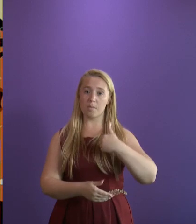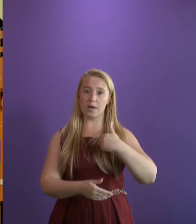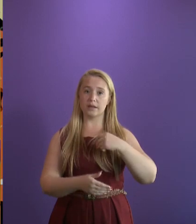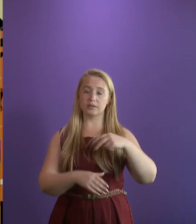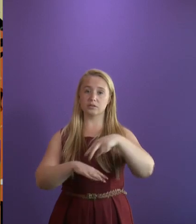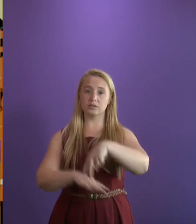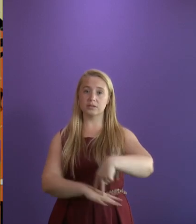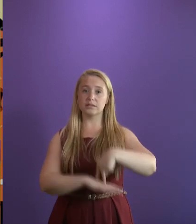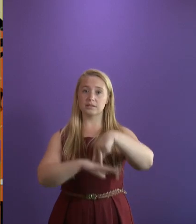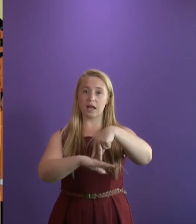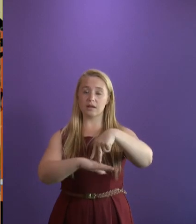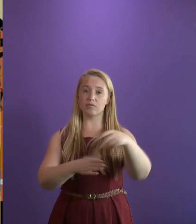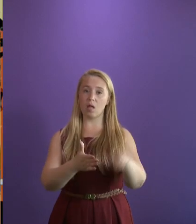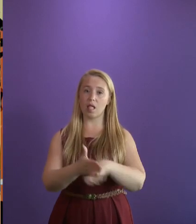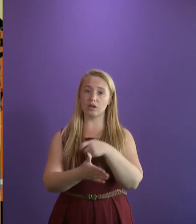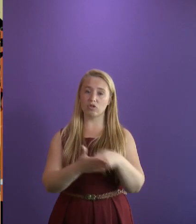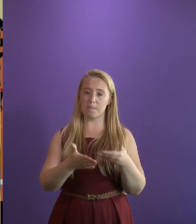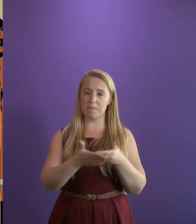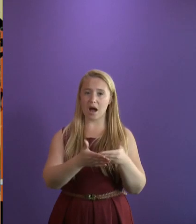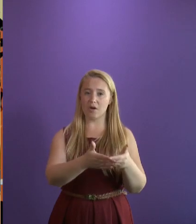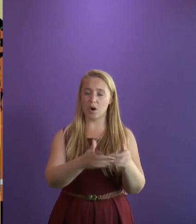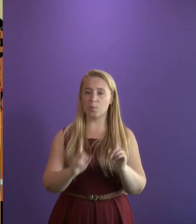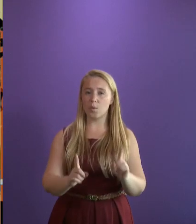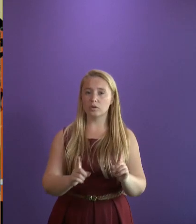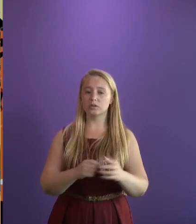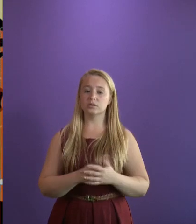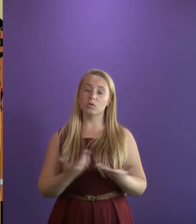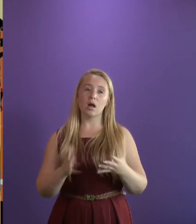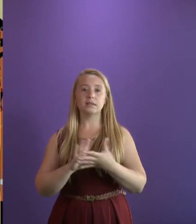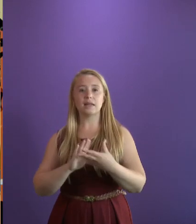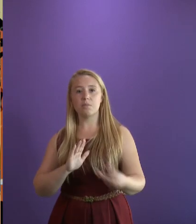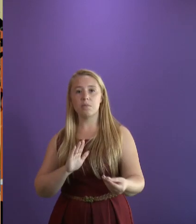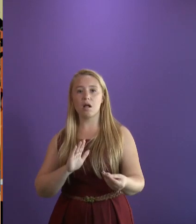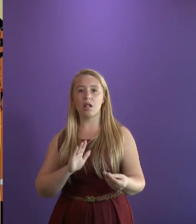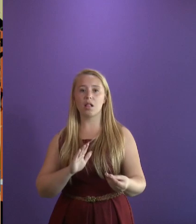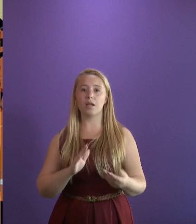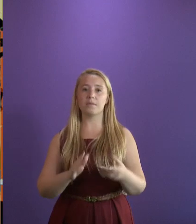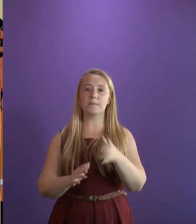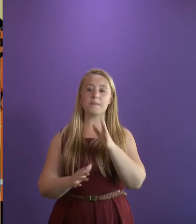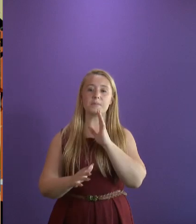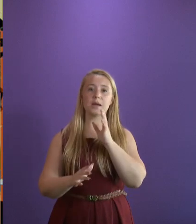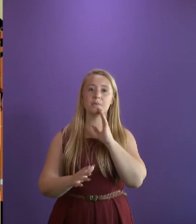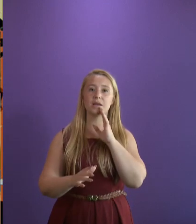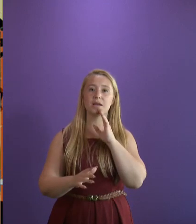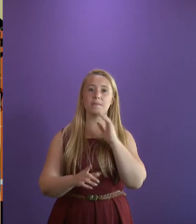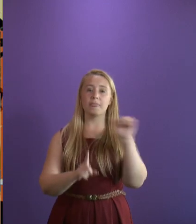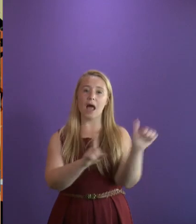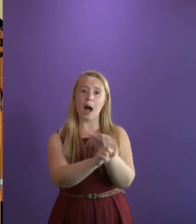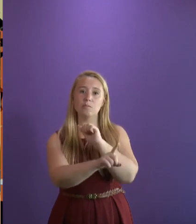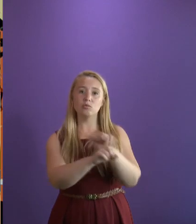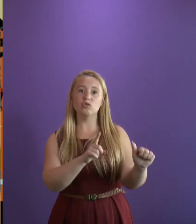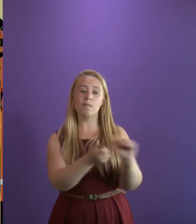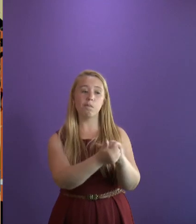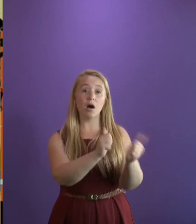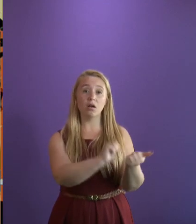for elected office would be, for example, an abusive partner or former